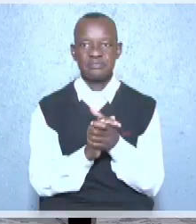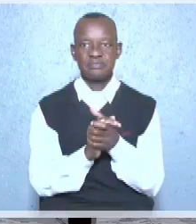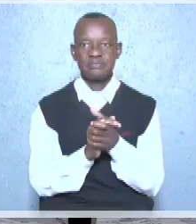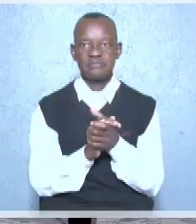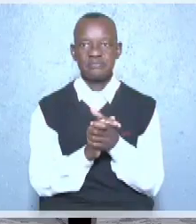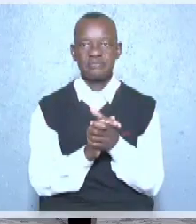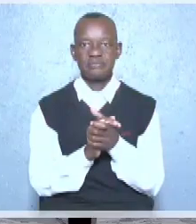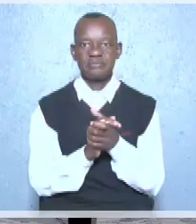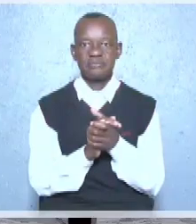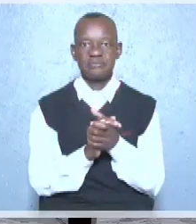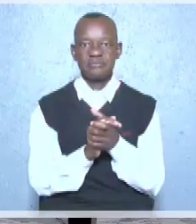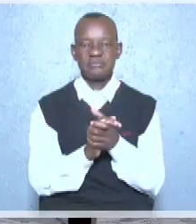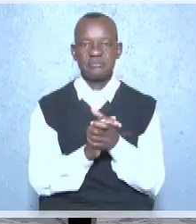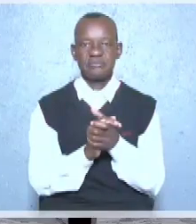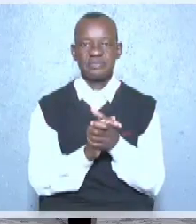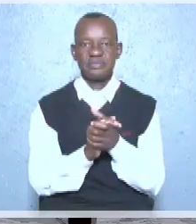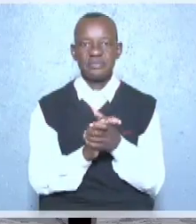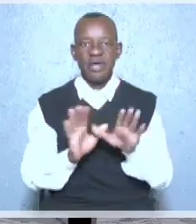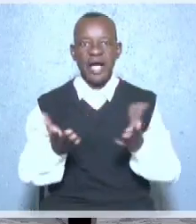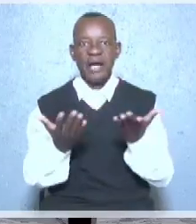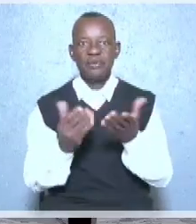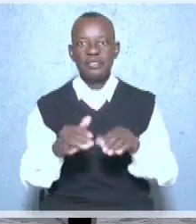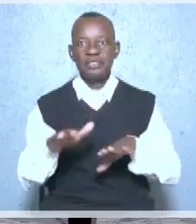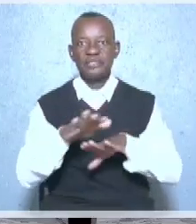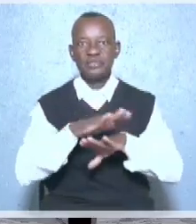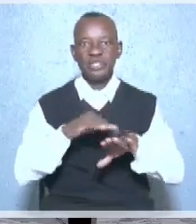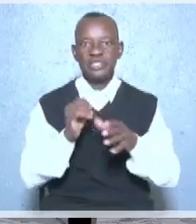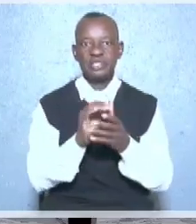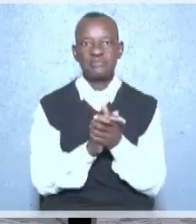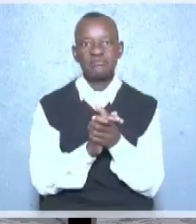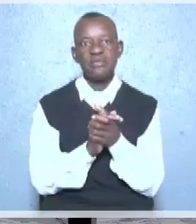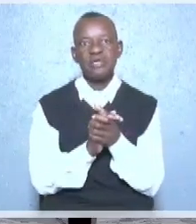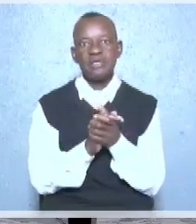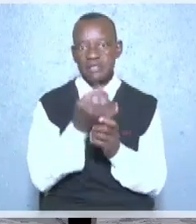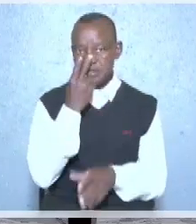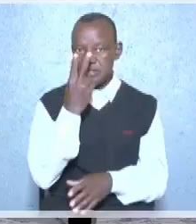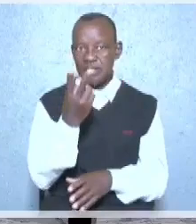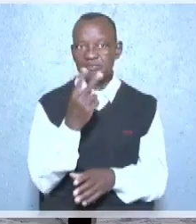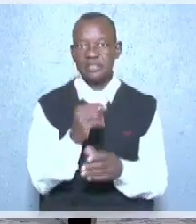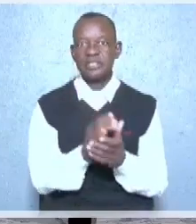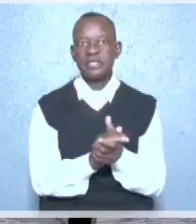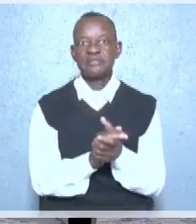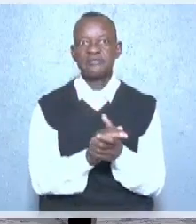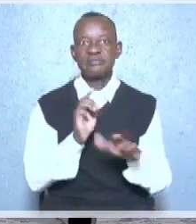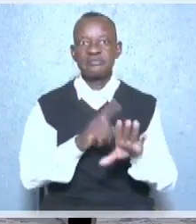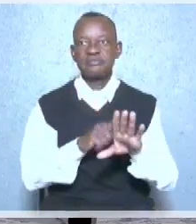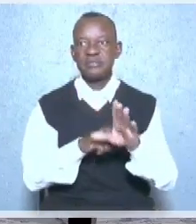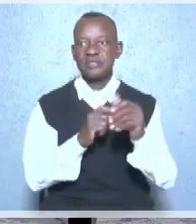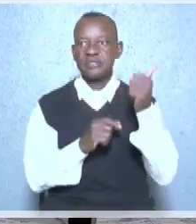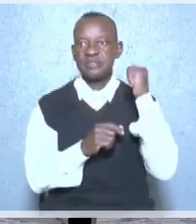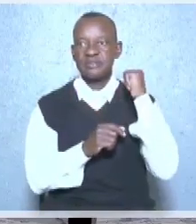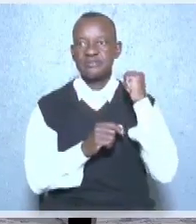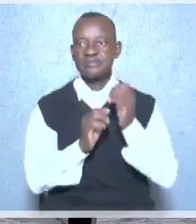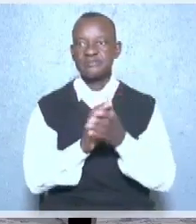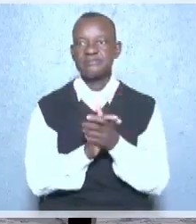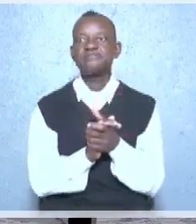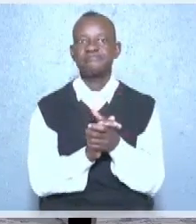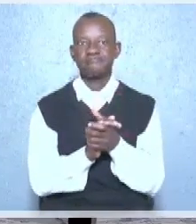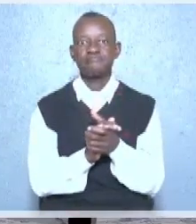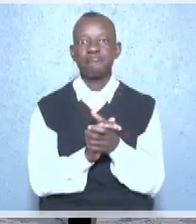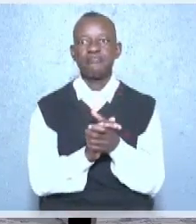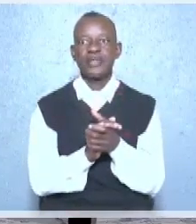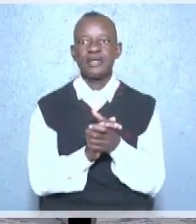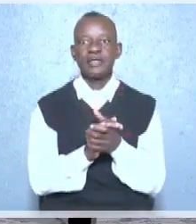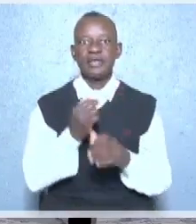was the environment like at that time? Yeah, no, thank you for having me here. Yeah, it's really, I want